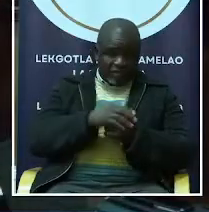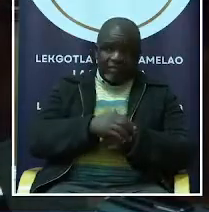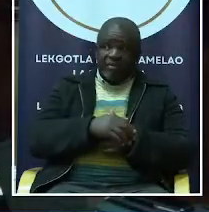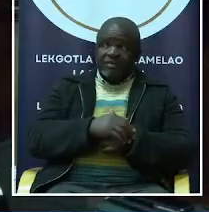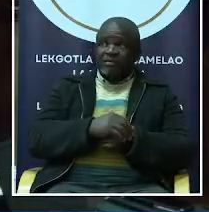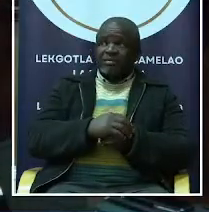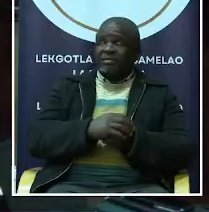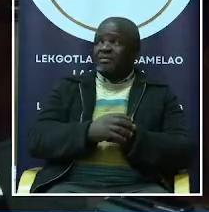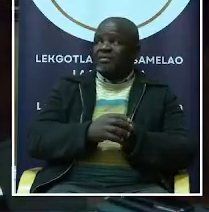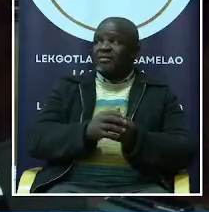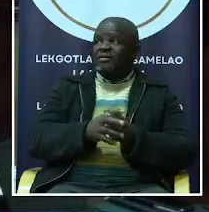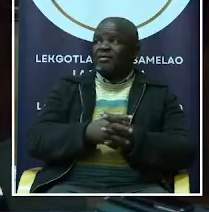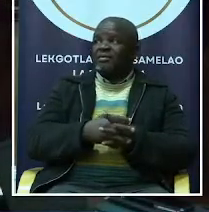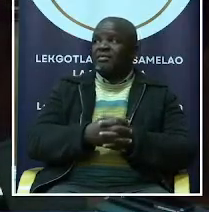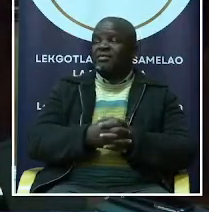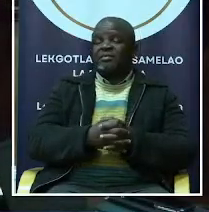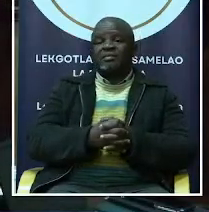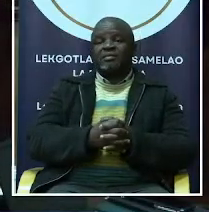Okay.